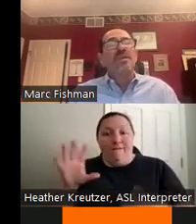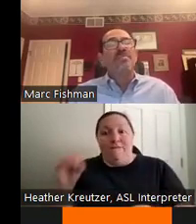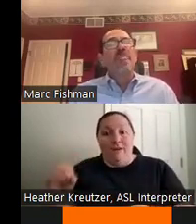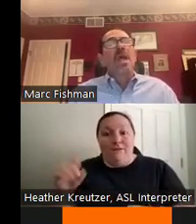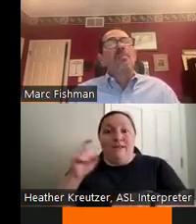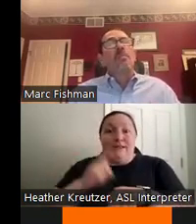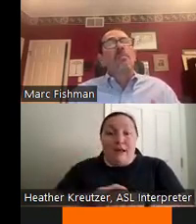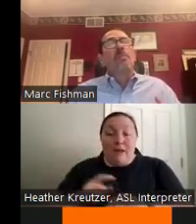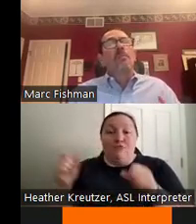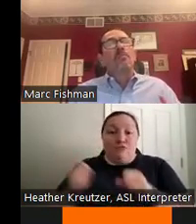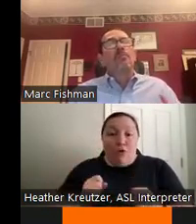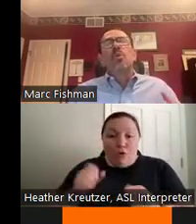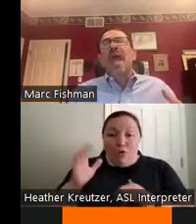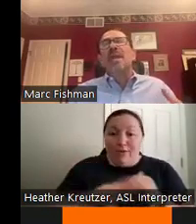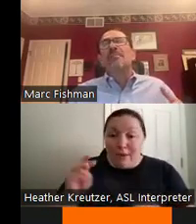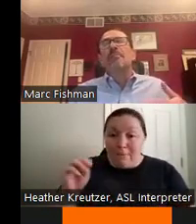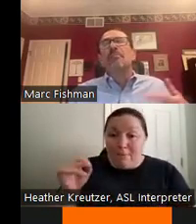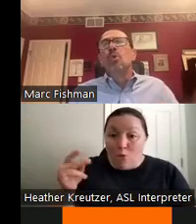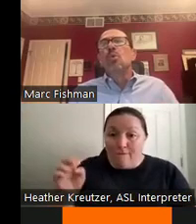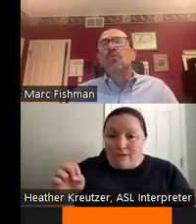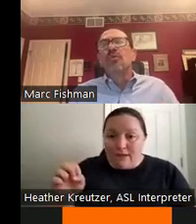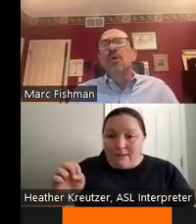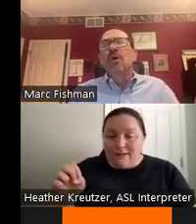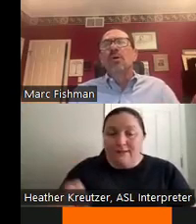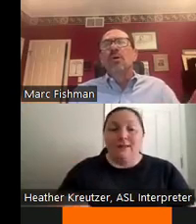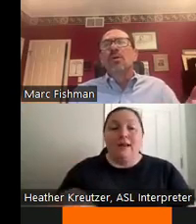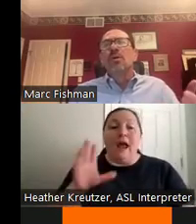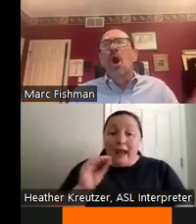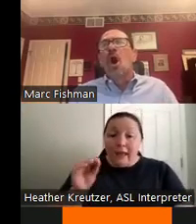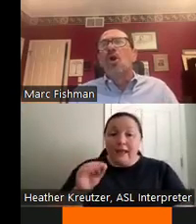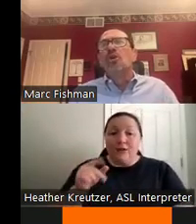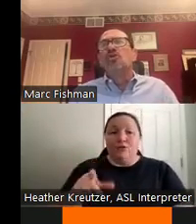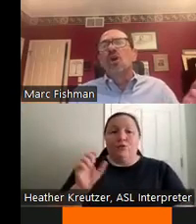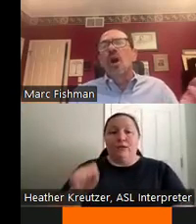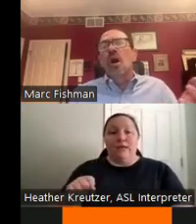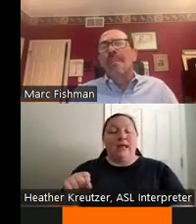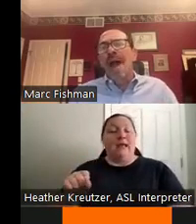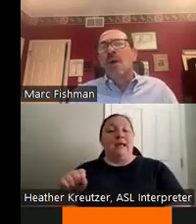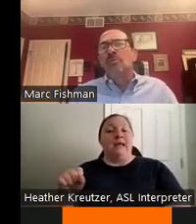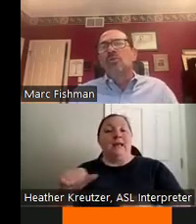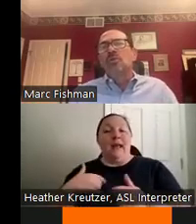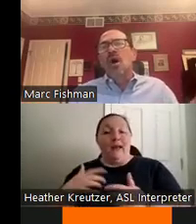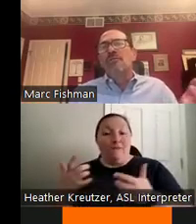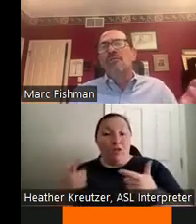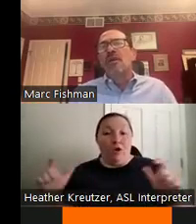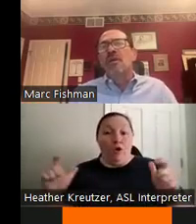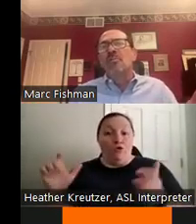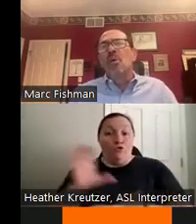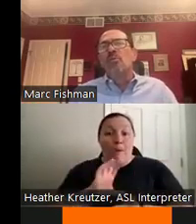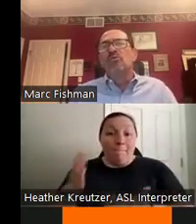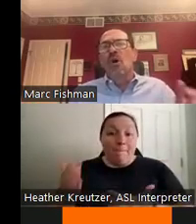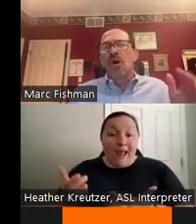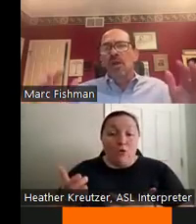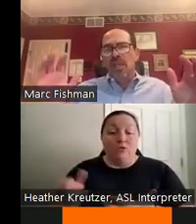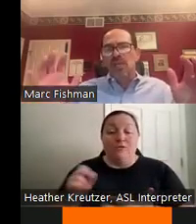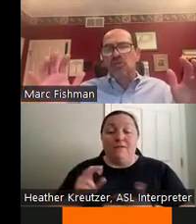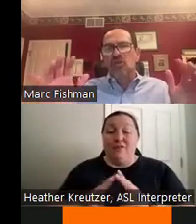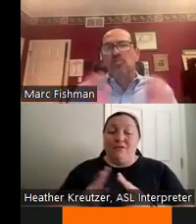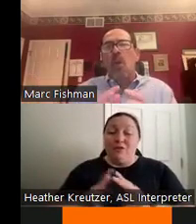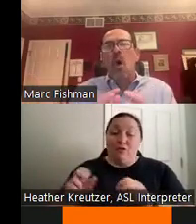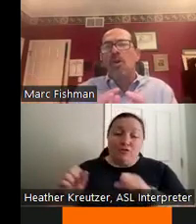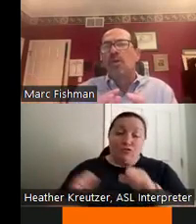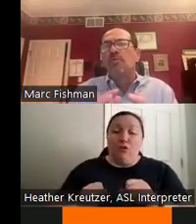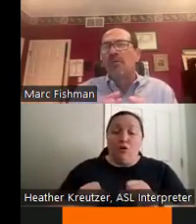than morphine. You can move large amounts of very potent drug